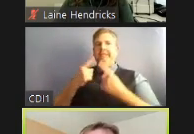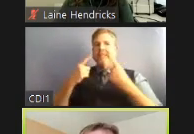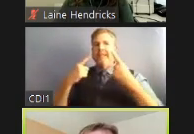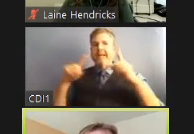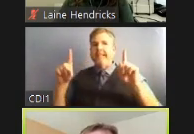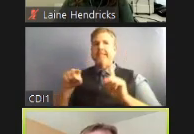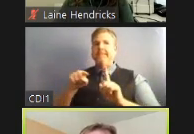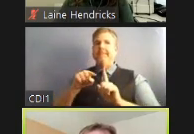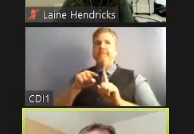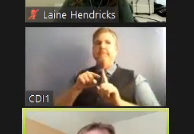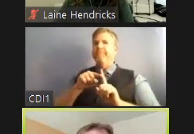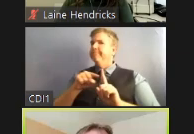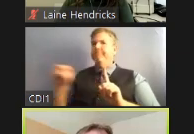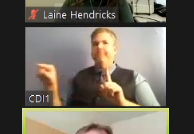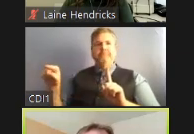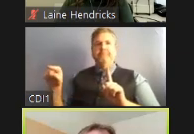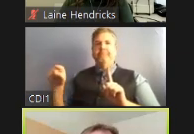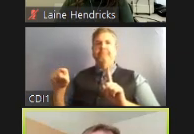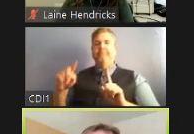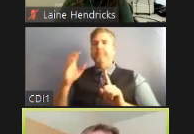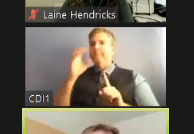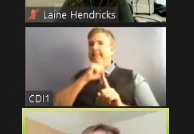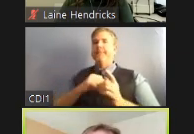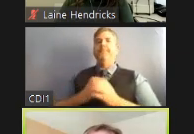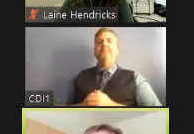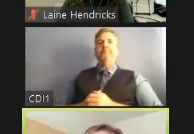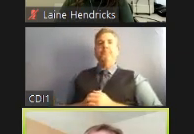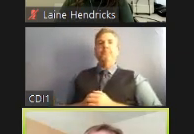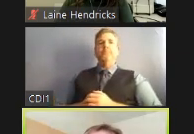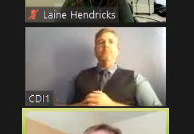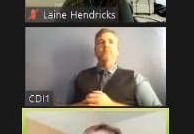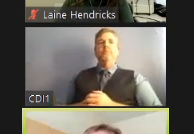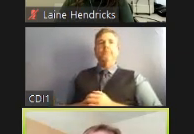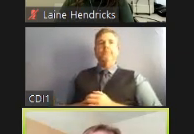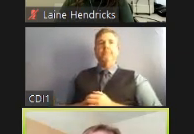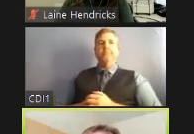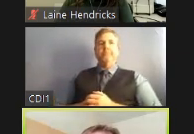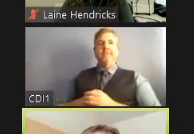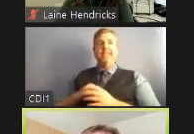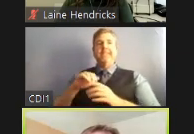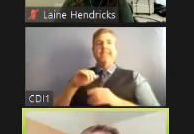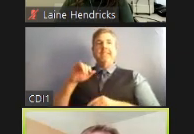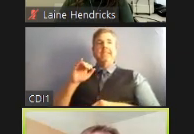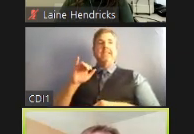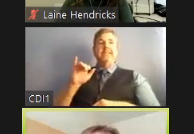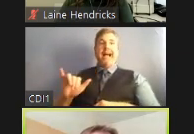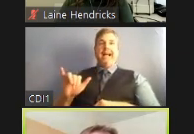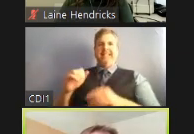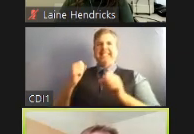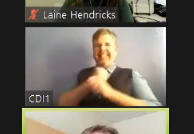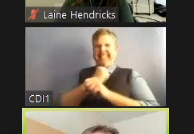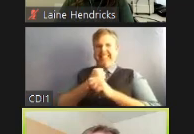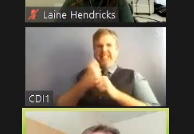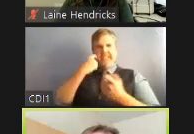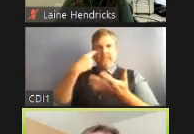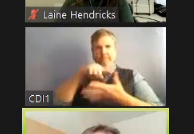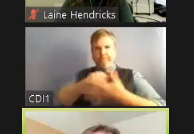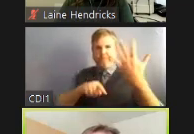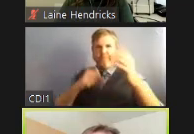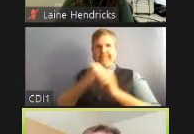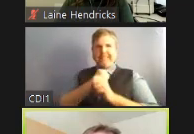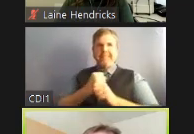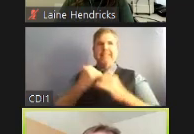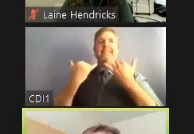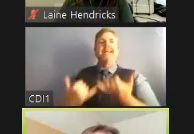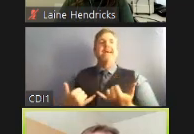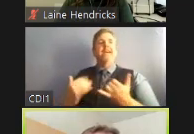Now, those are the key numbers I wanted to share with you. Now we'll just get to our shelter-in-place order. This is by way of update of some of our strategies. So